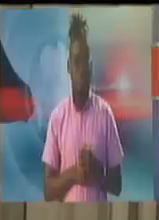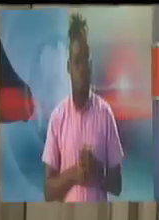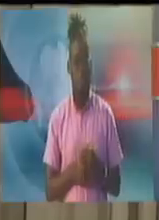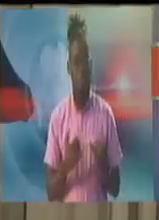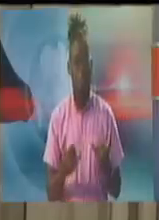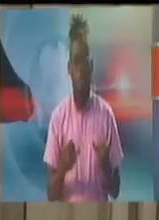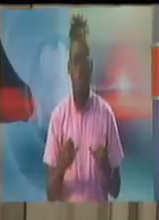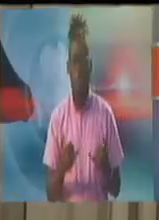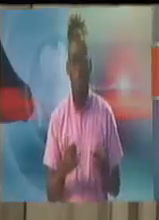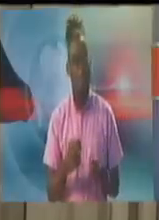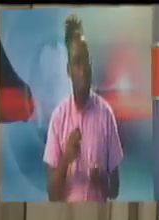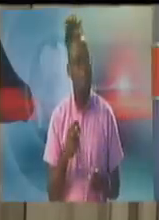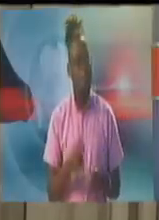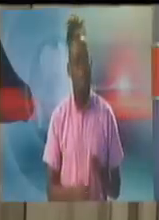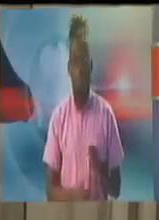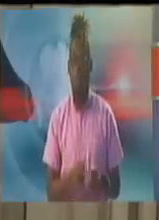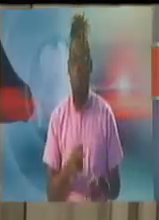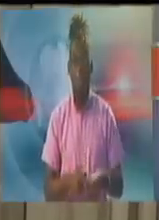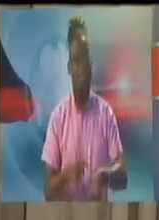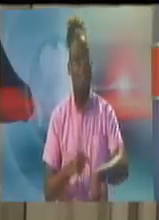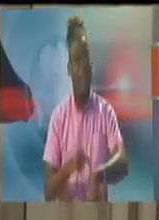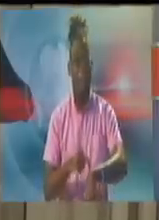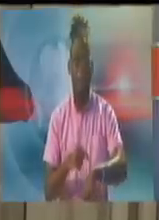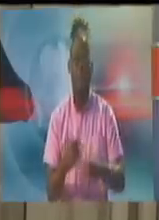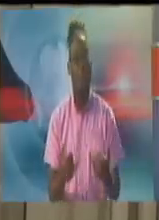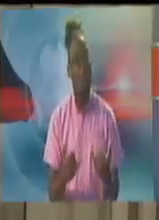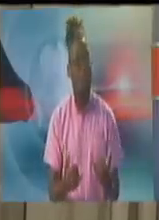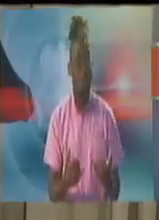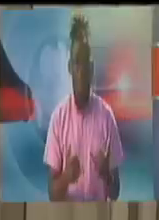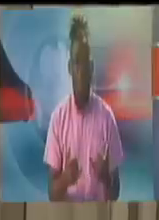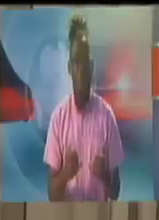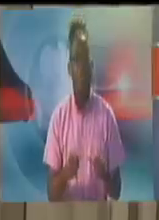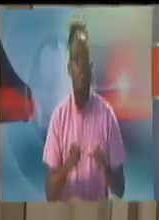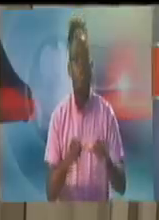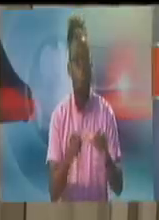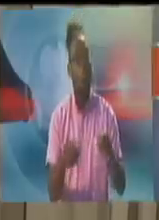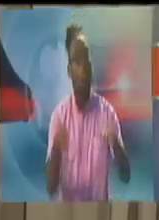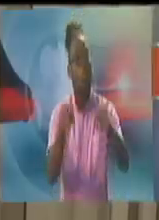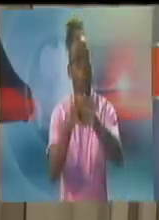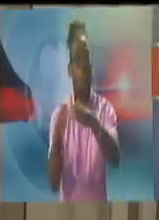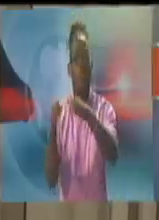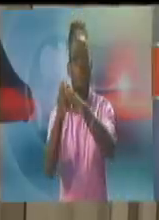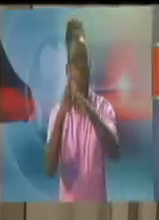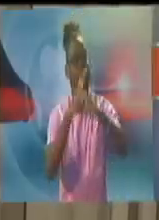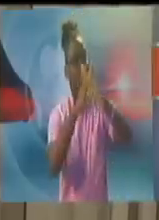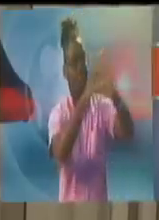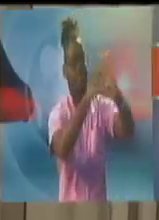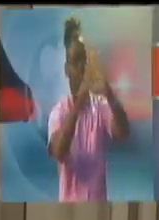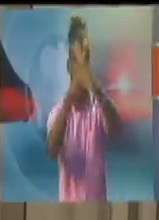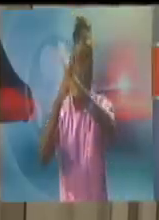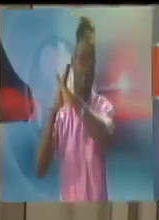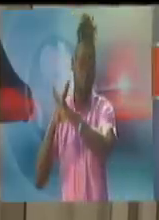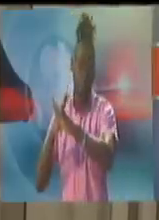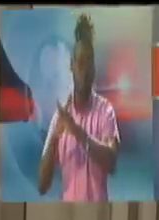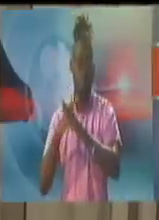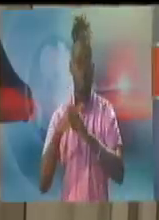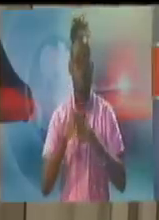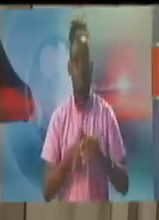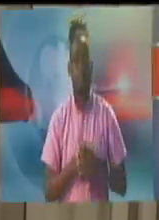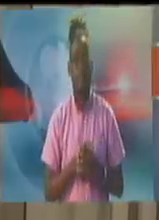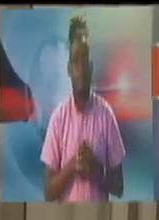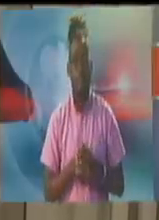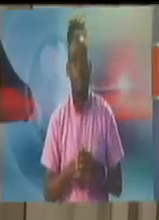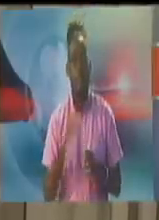difficult times, but the government will continue to keep our borders closed. We continue to ask persons to shelter in place. We will continue to apply